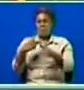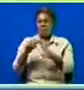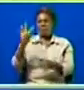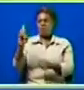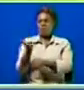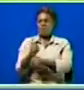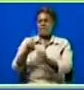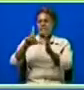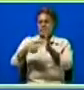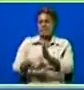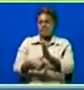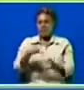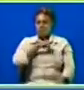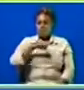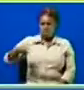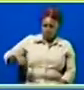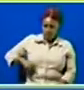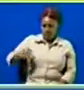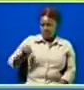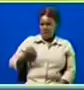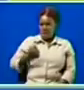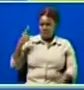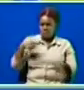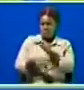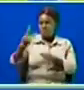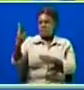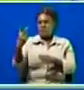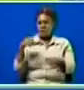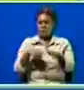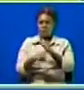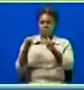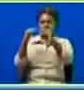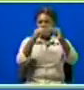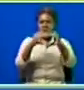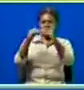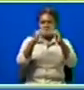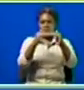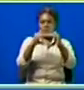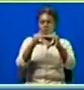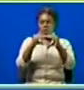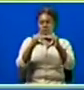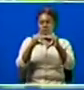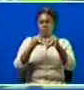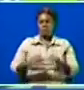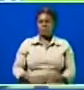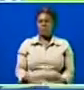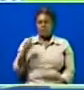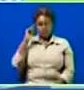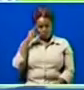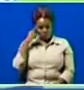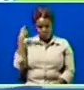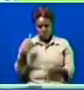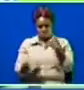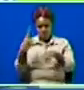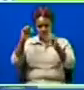4 minutes later, Soccer Queens' Esther Diramo netted the team's second goal to level the scores. We thought tunge win